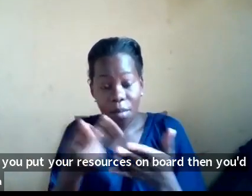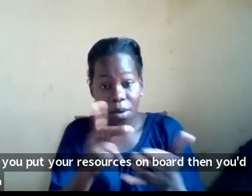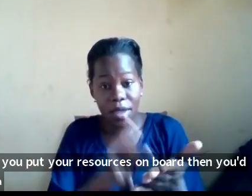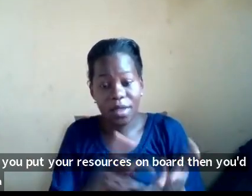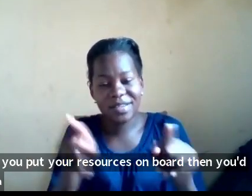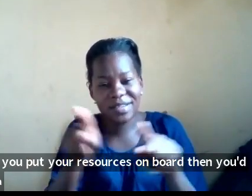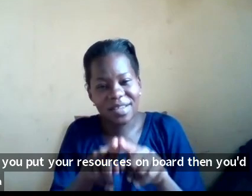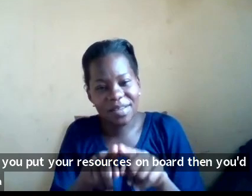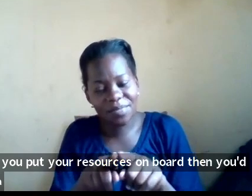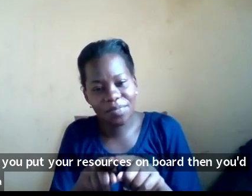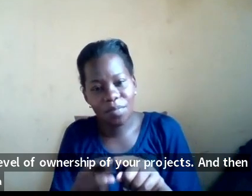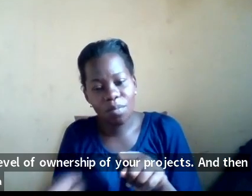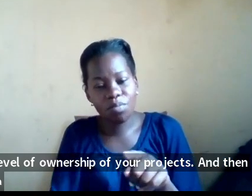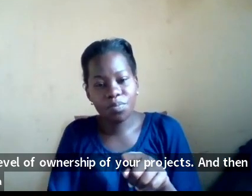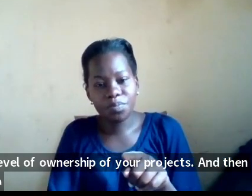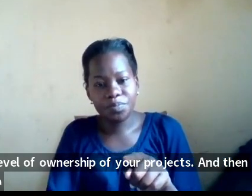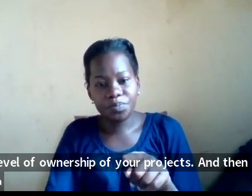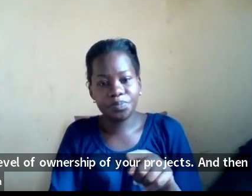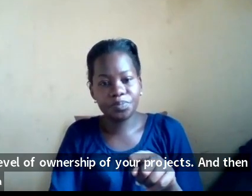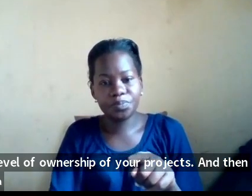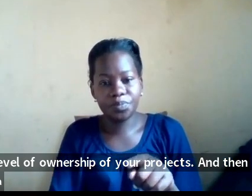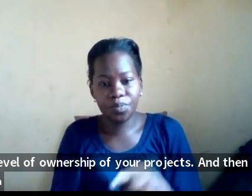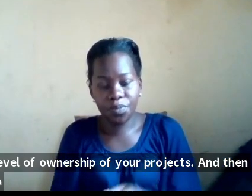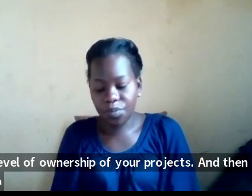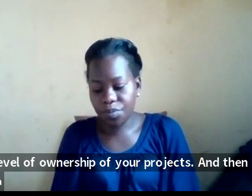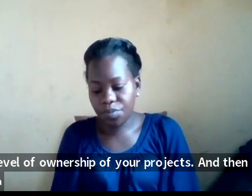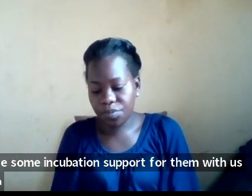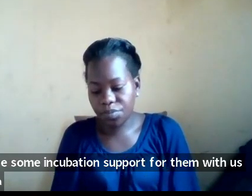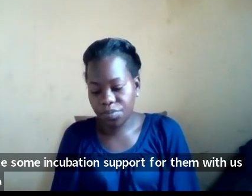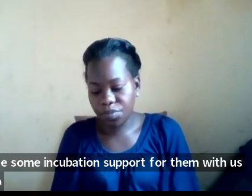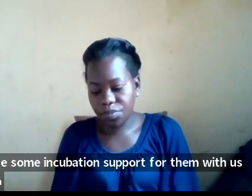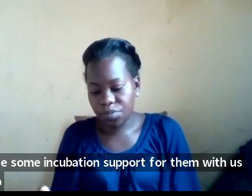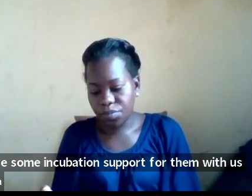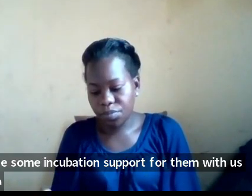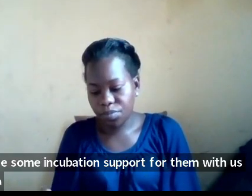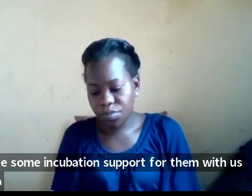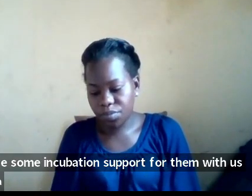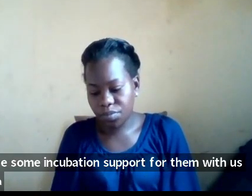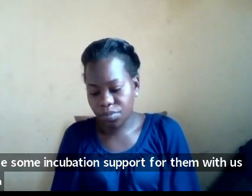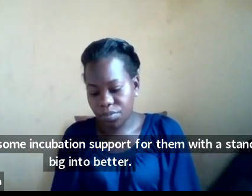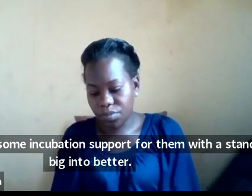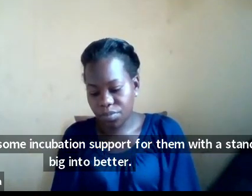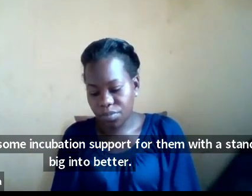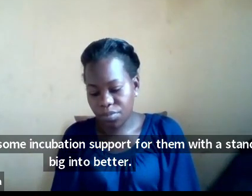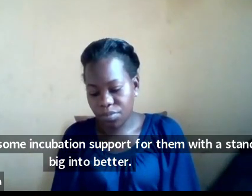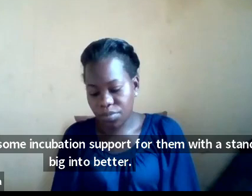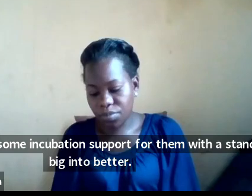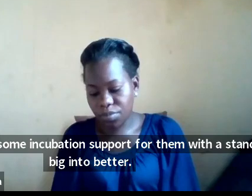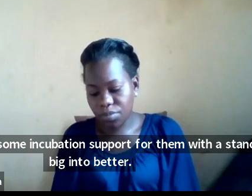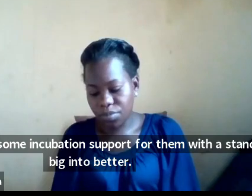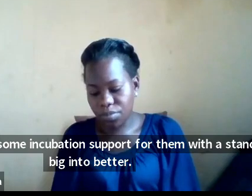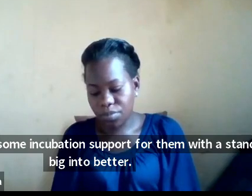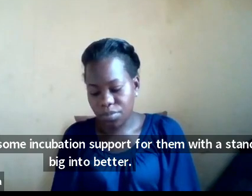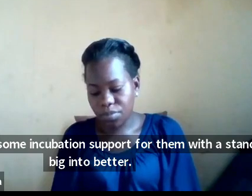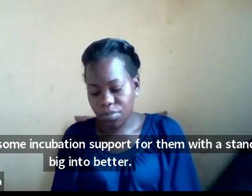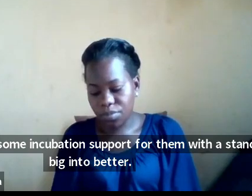also have some incubation support for them with the Stanbic incubator. This youth ideathon